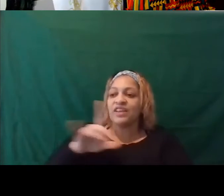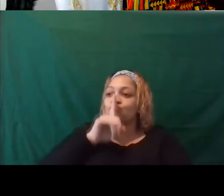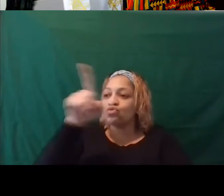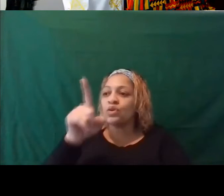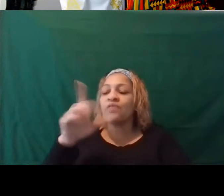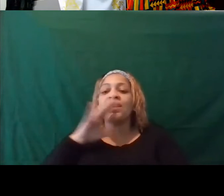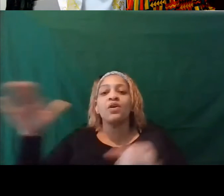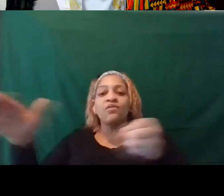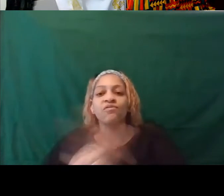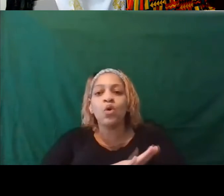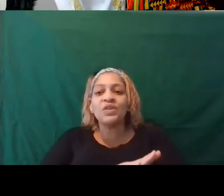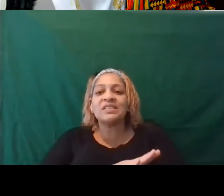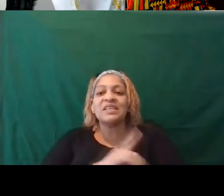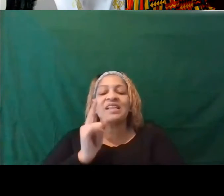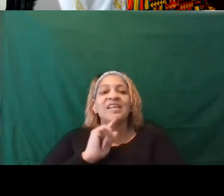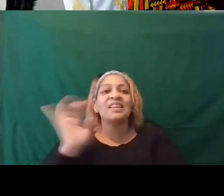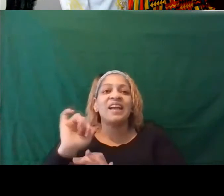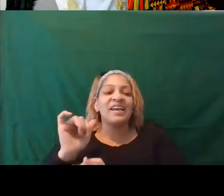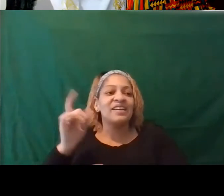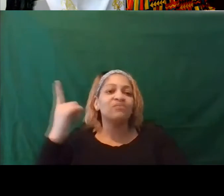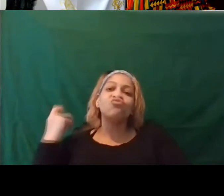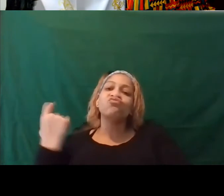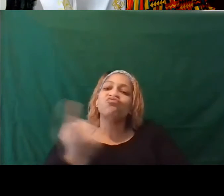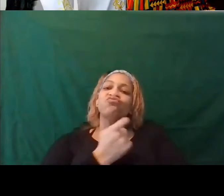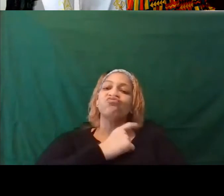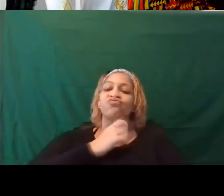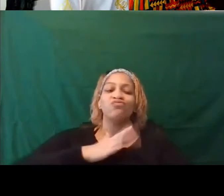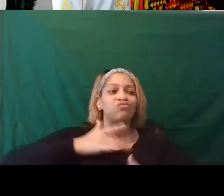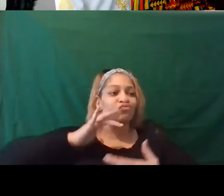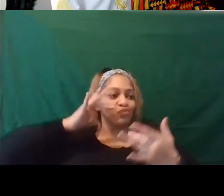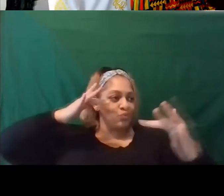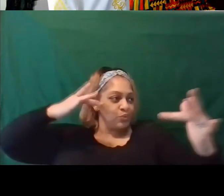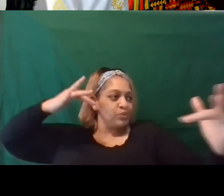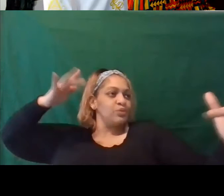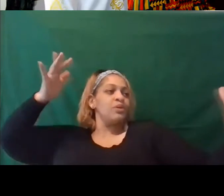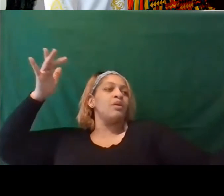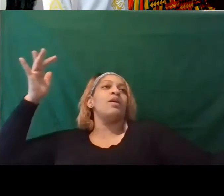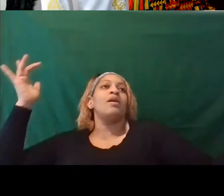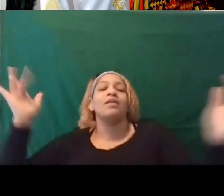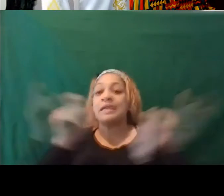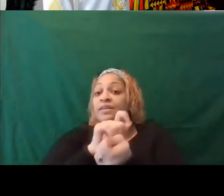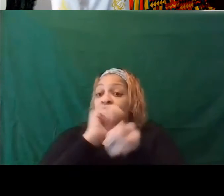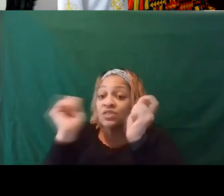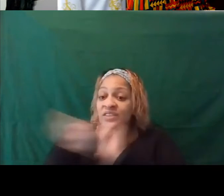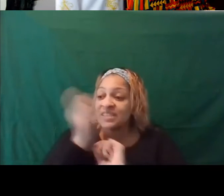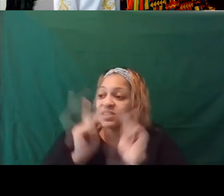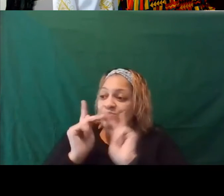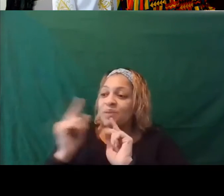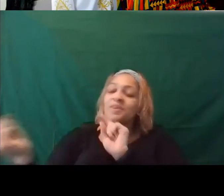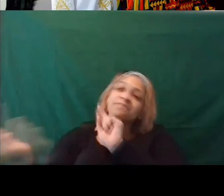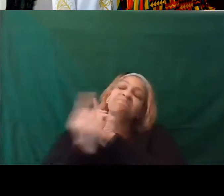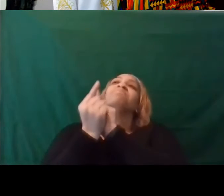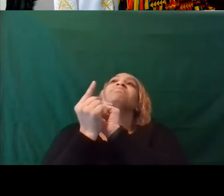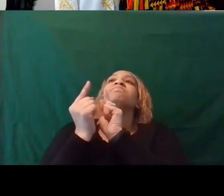cologne or perfume that radiates off of them, the very aura that they give off changes those whom they come in